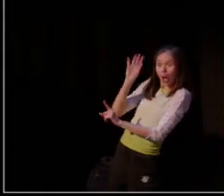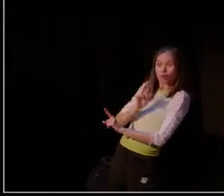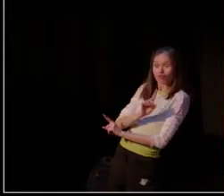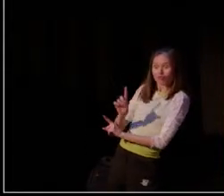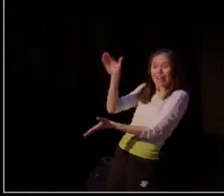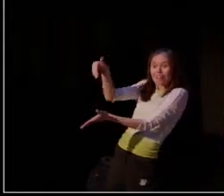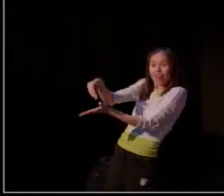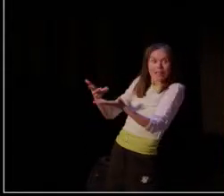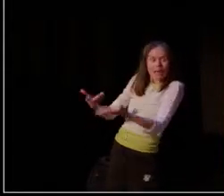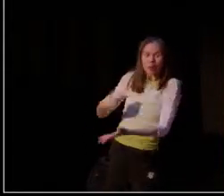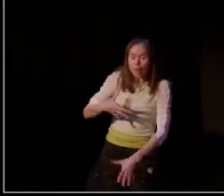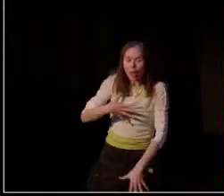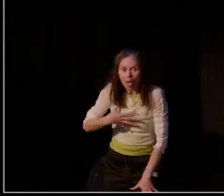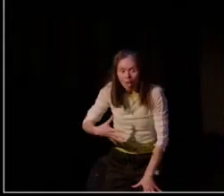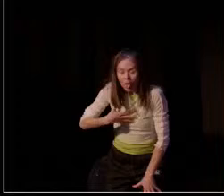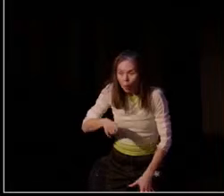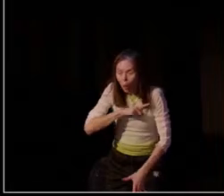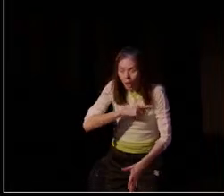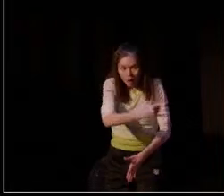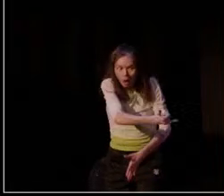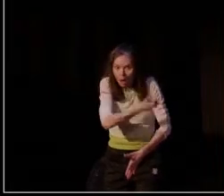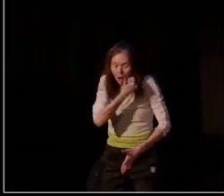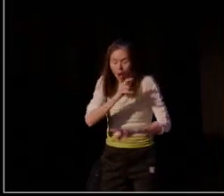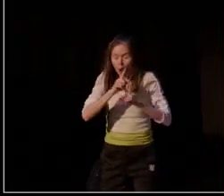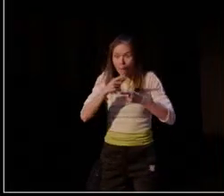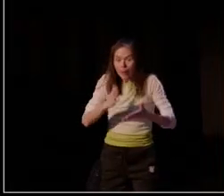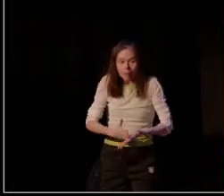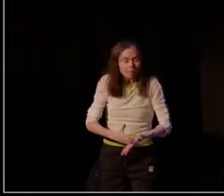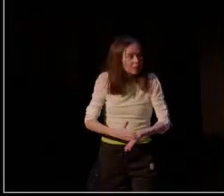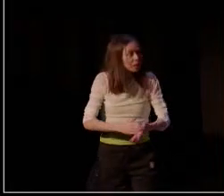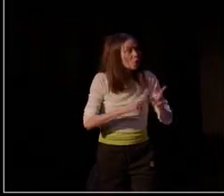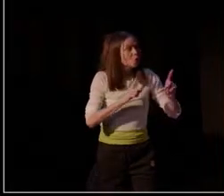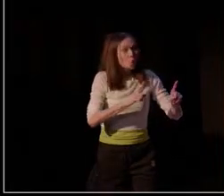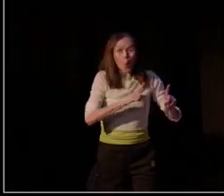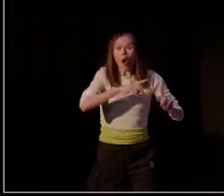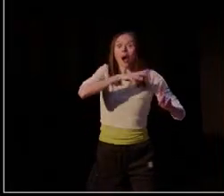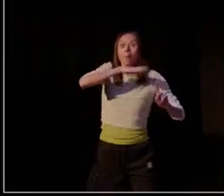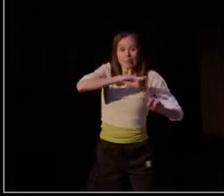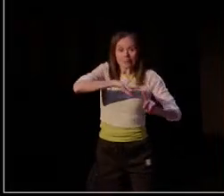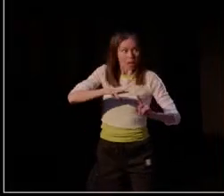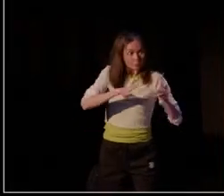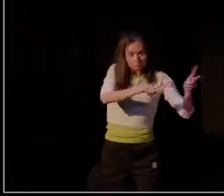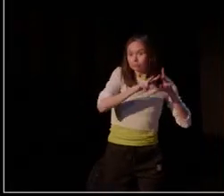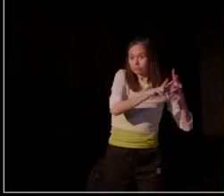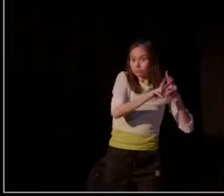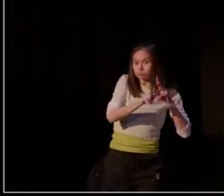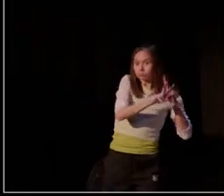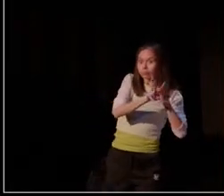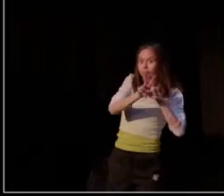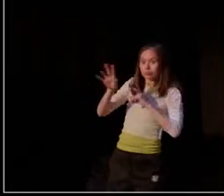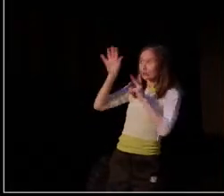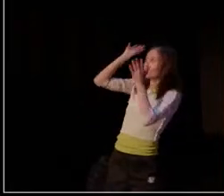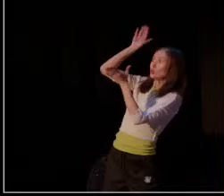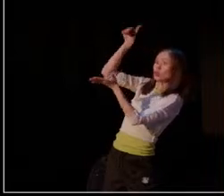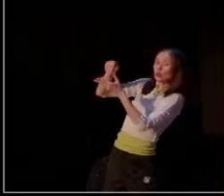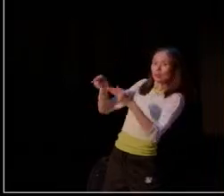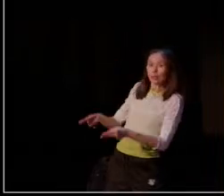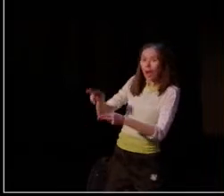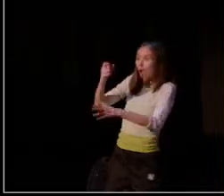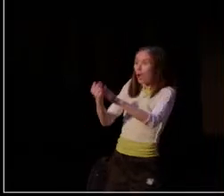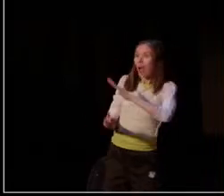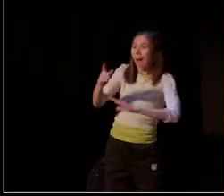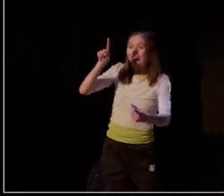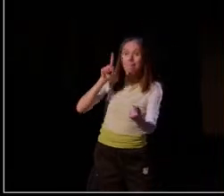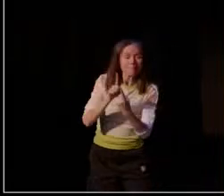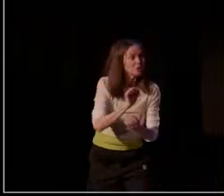speak breathlessly, it's because I marvel at my message. While Polixenes was hurrying to Sicilia in pursuit of this fair couple, he meets on the way the mother of this fortunate